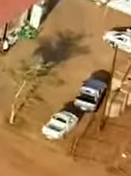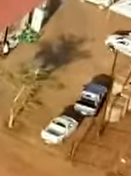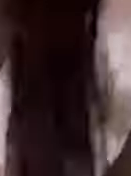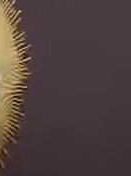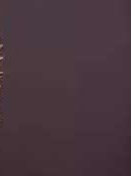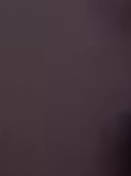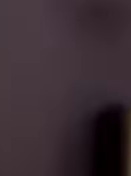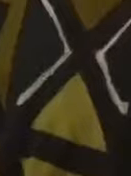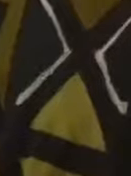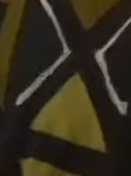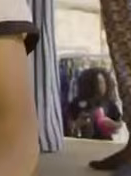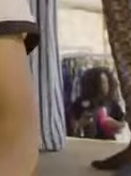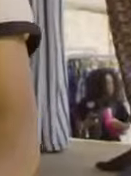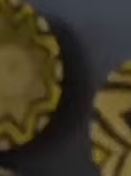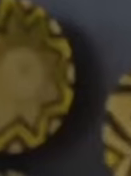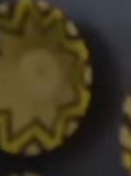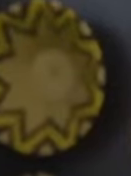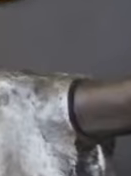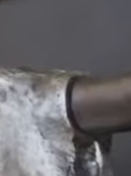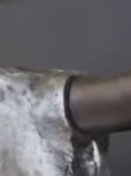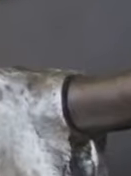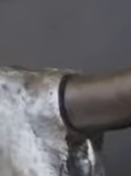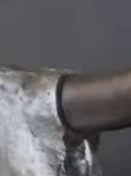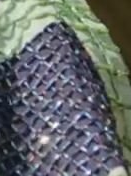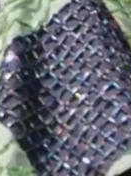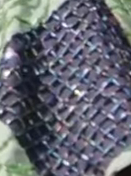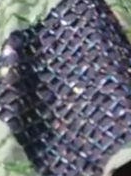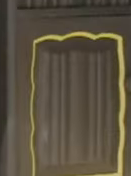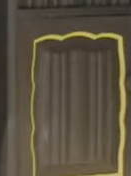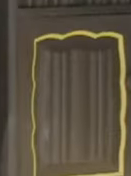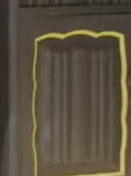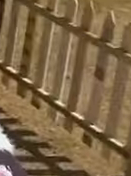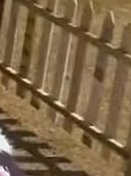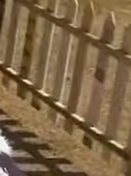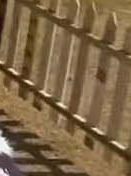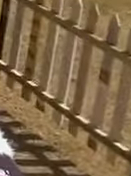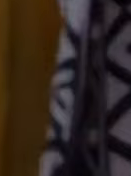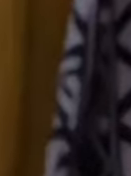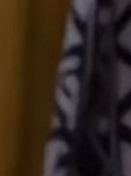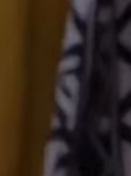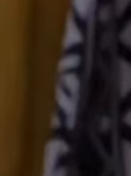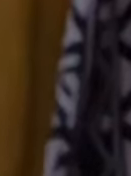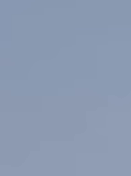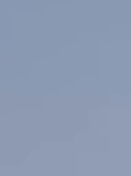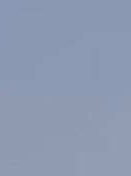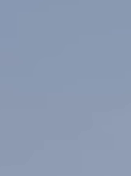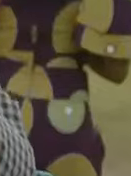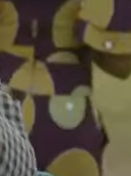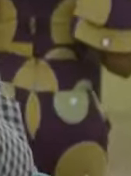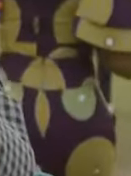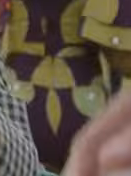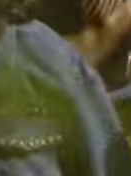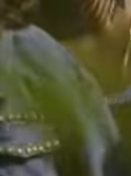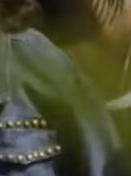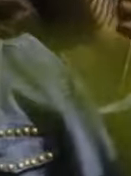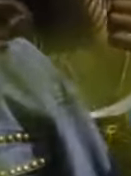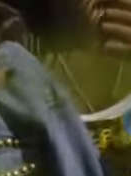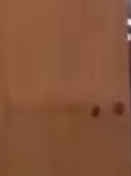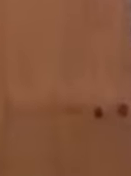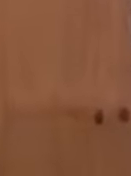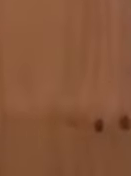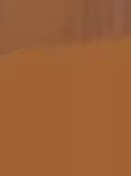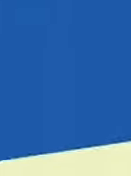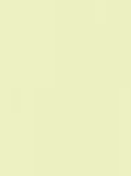lifestyle, understanding, acknowledging, and celebrating what makes us different, what makes us diverse, but also what makes us beautiful as